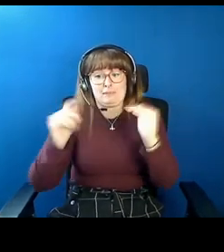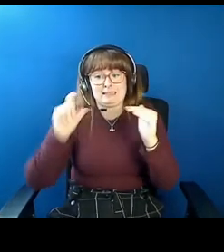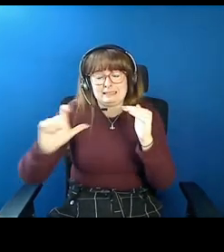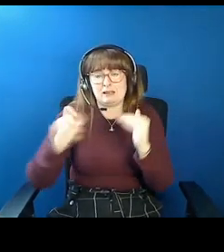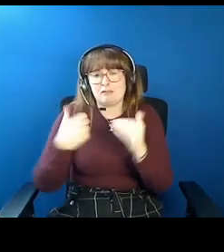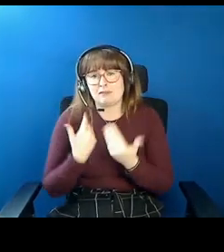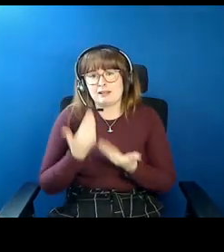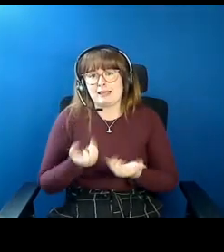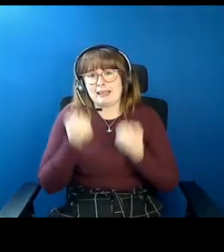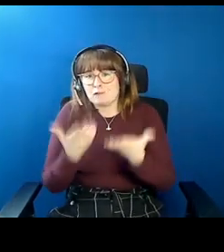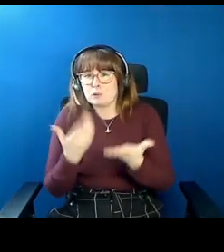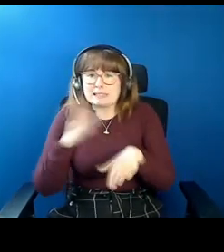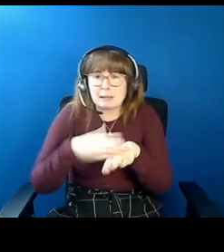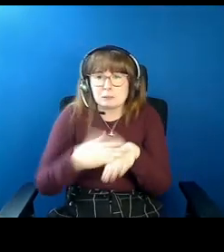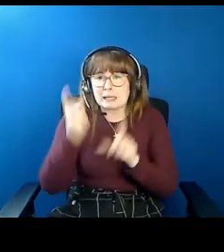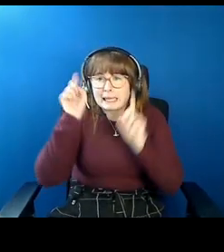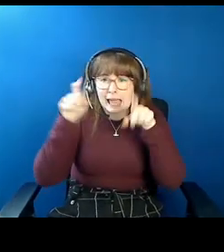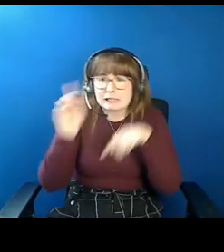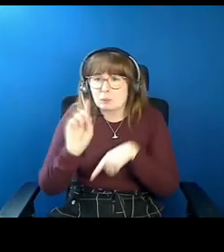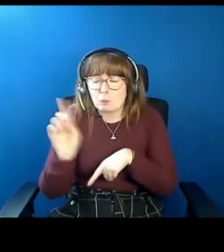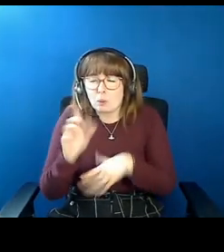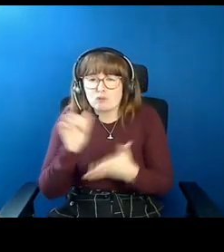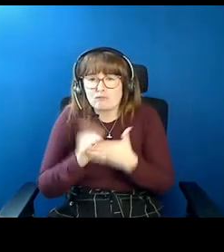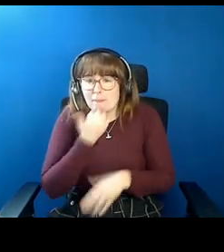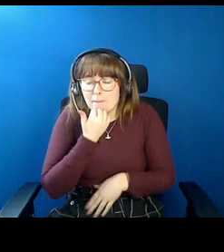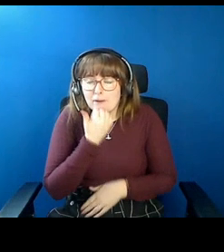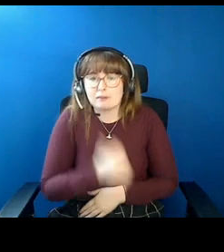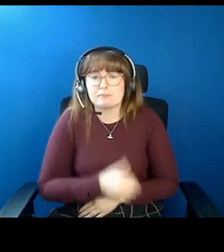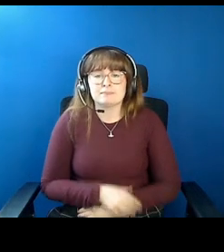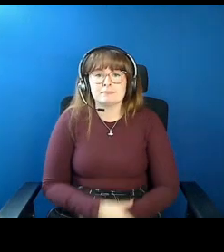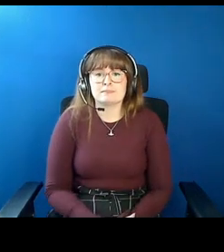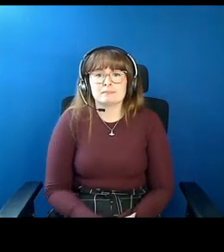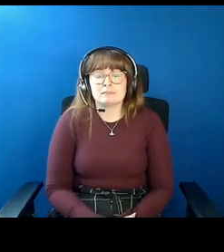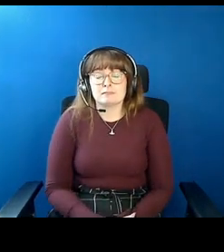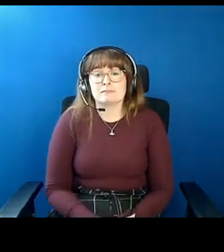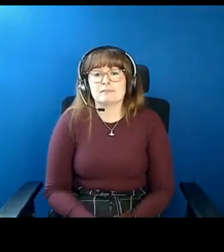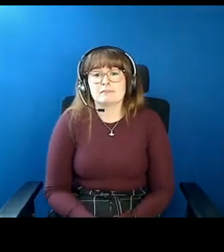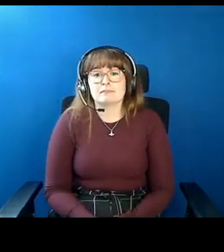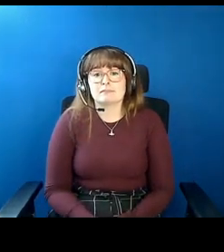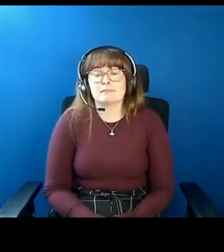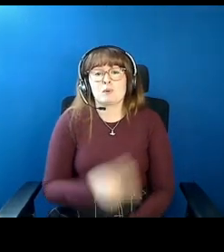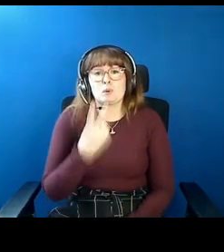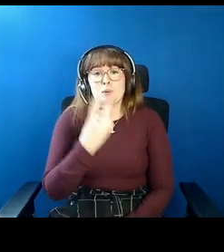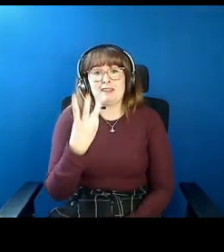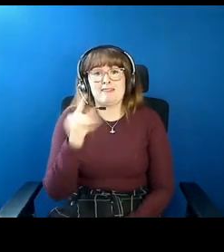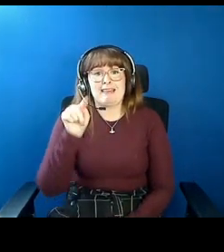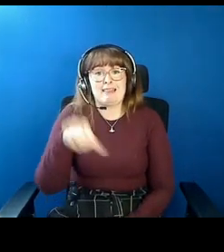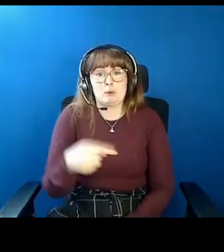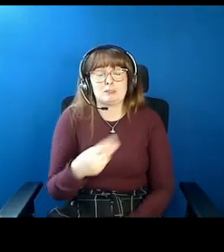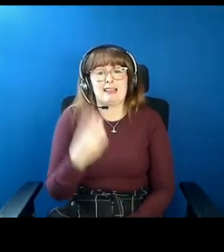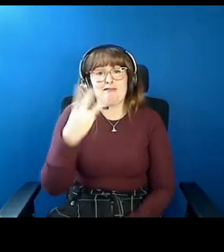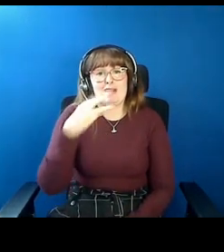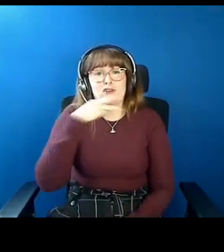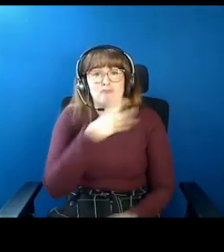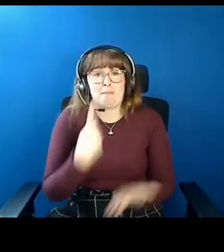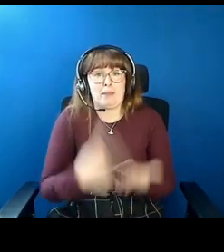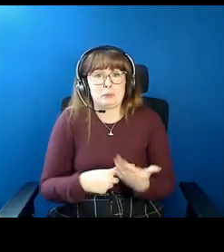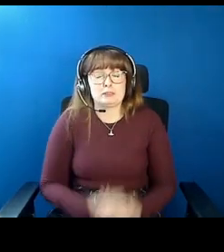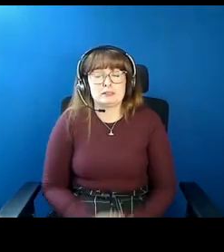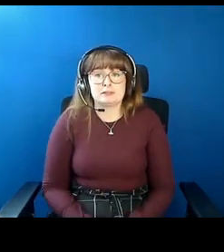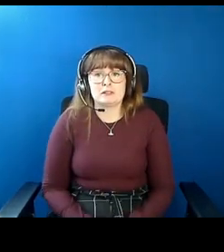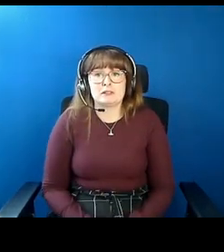be. Yeah, if you can move on, Nora, please. It was £23,300. So it's not